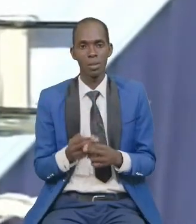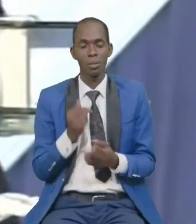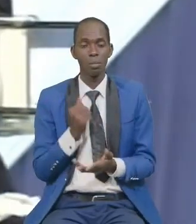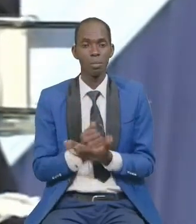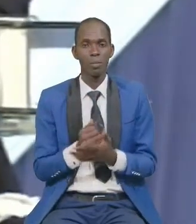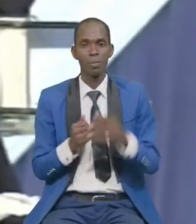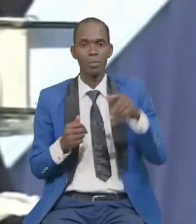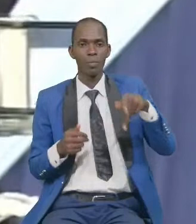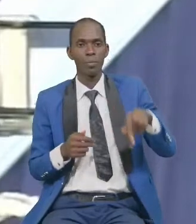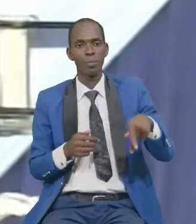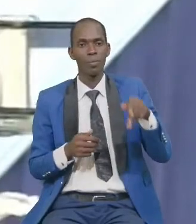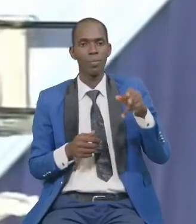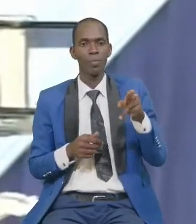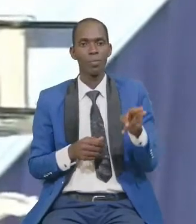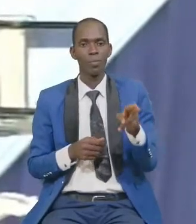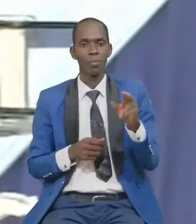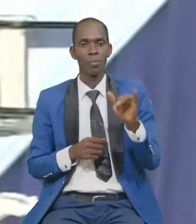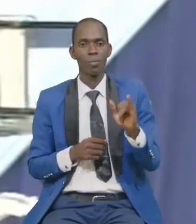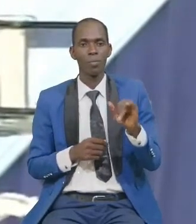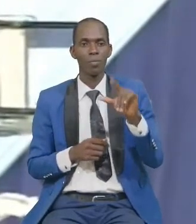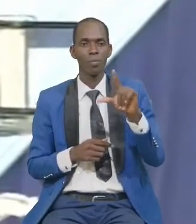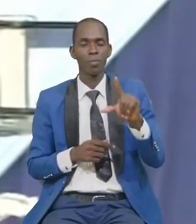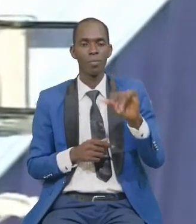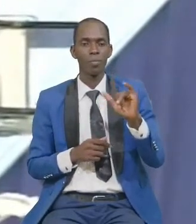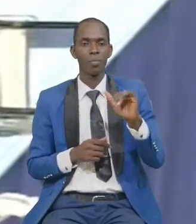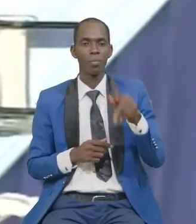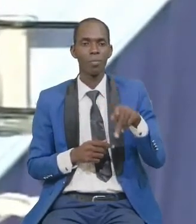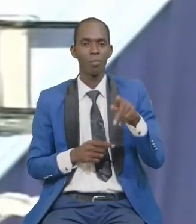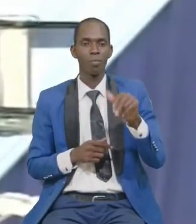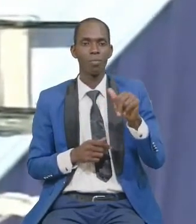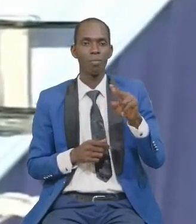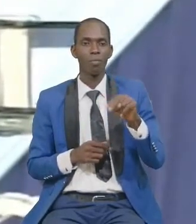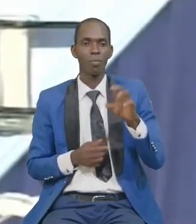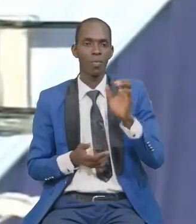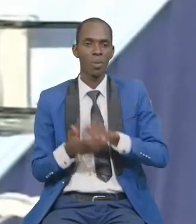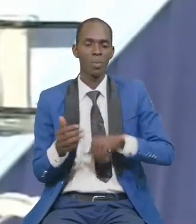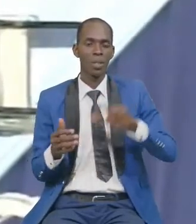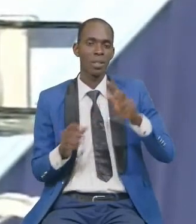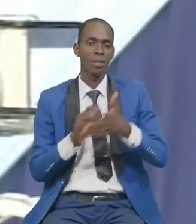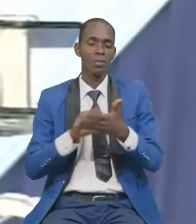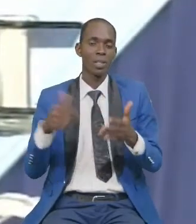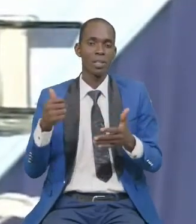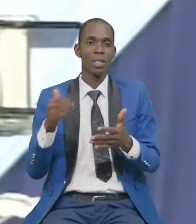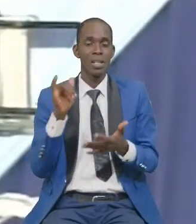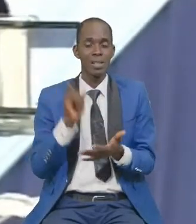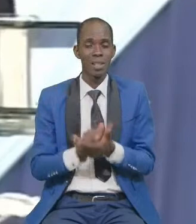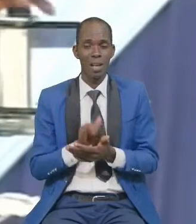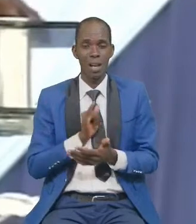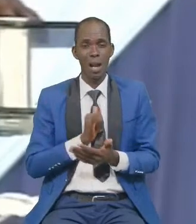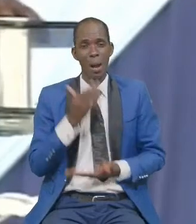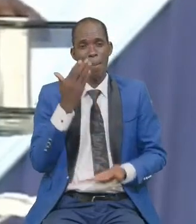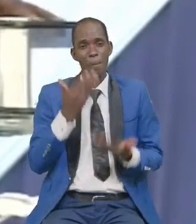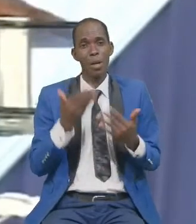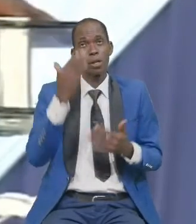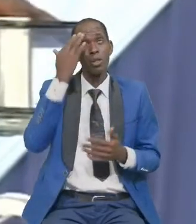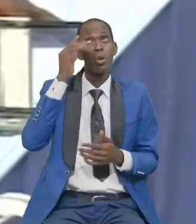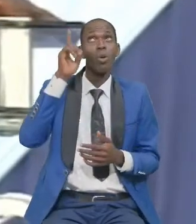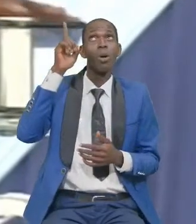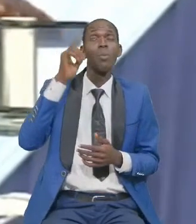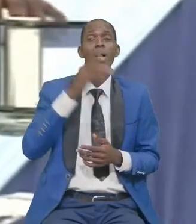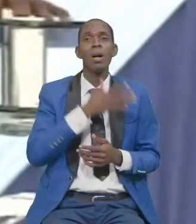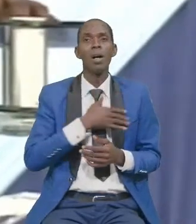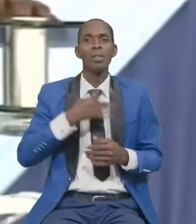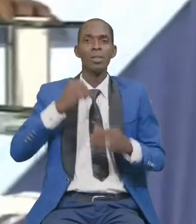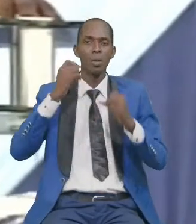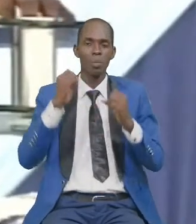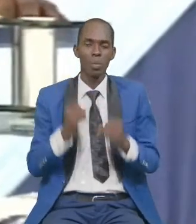verse 10. Philippians chapter 3, verse 10. That I may know him and the power of